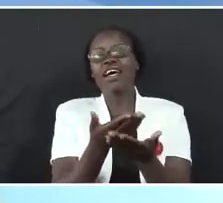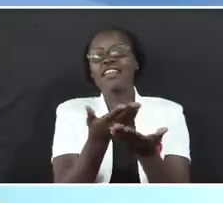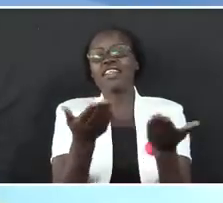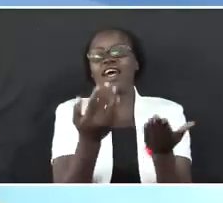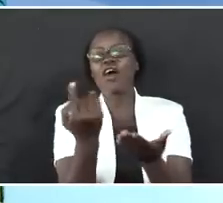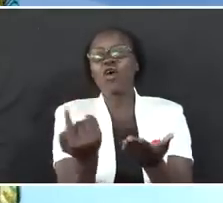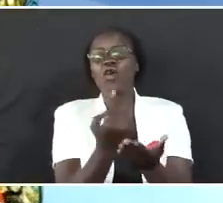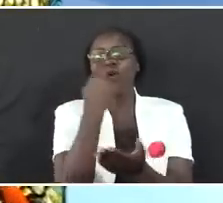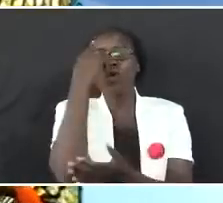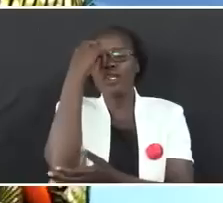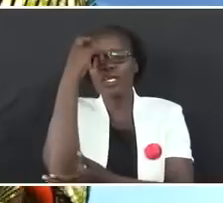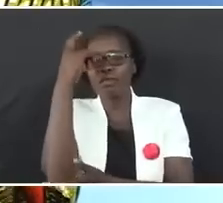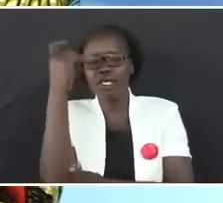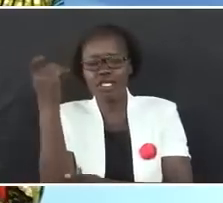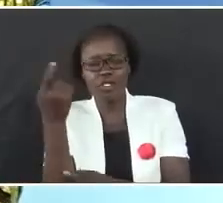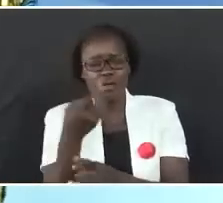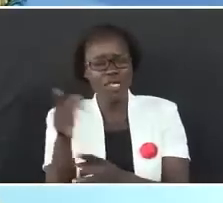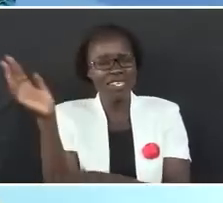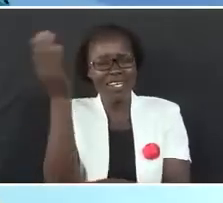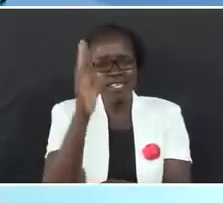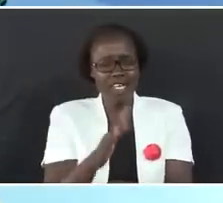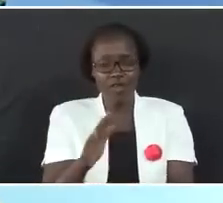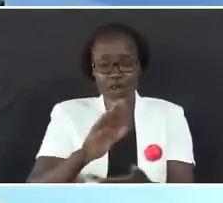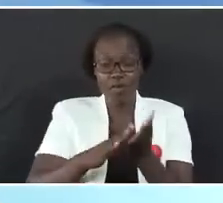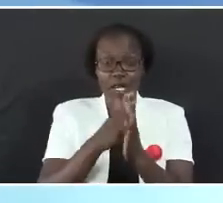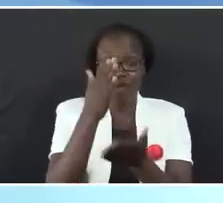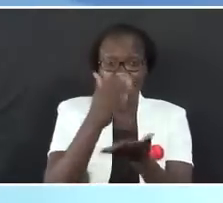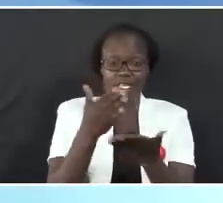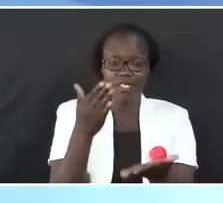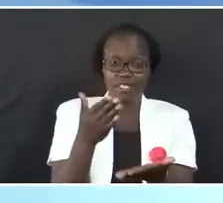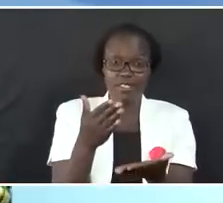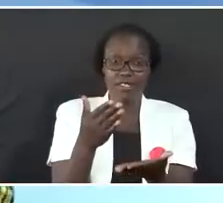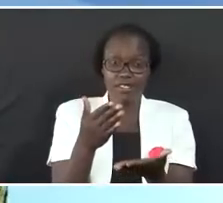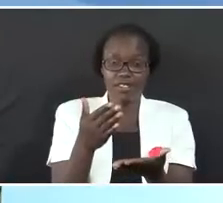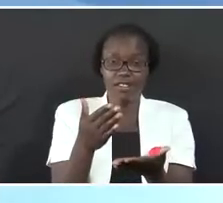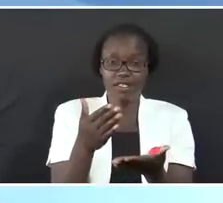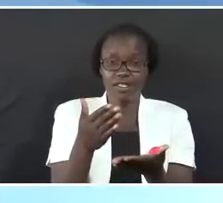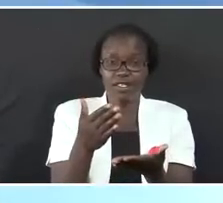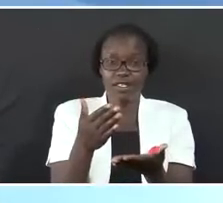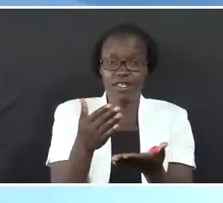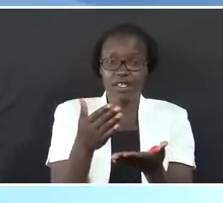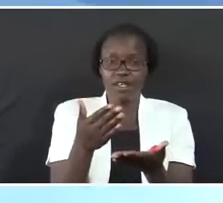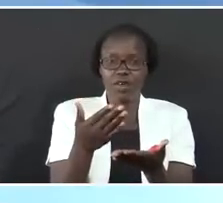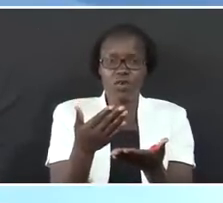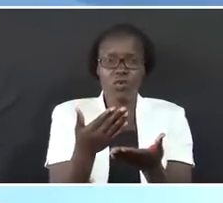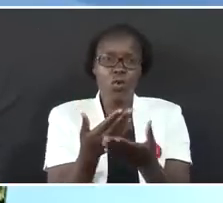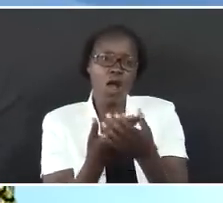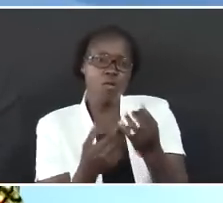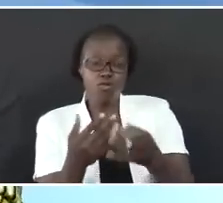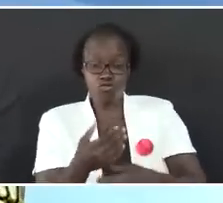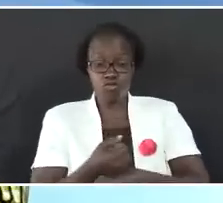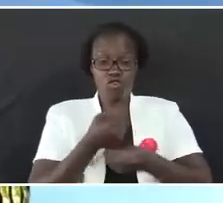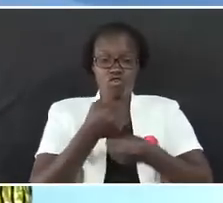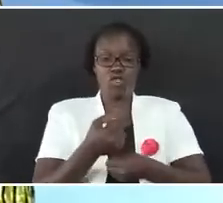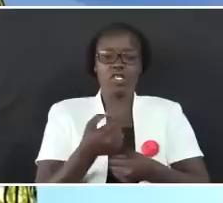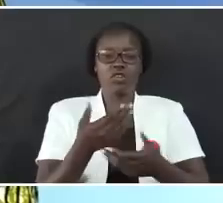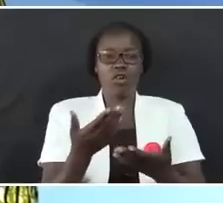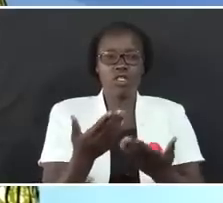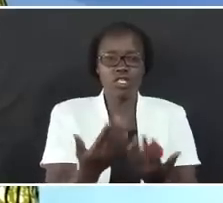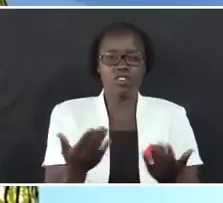the imagination, but can never become a reality. We have lost confidence in the things of